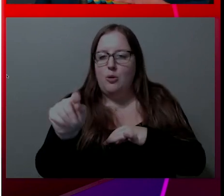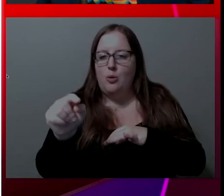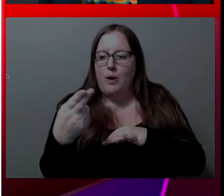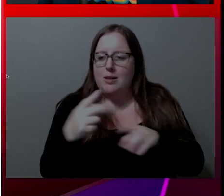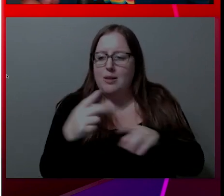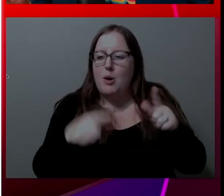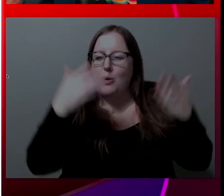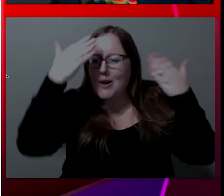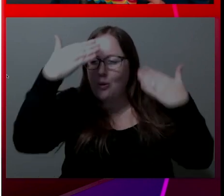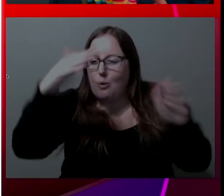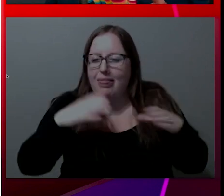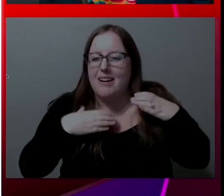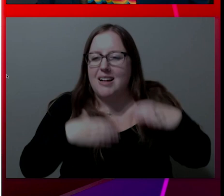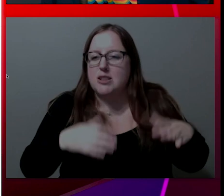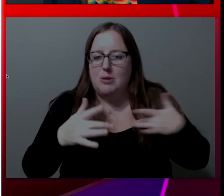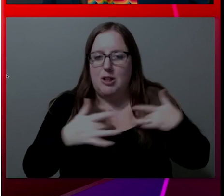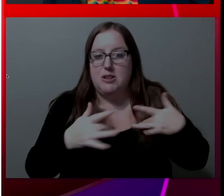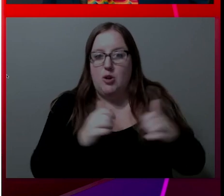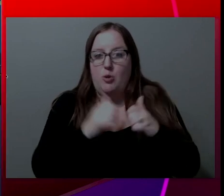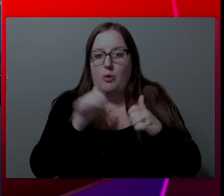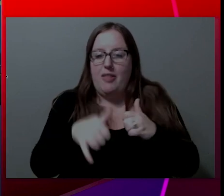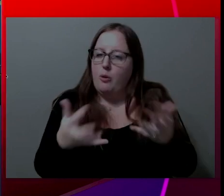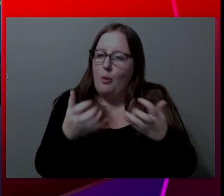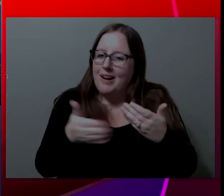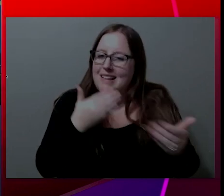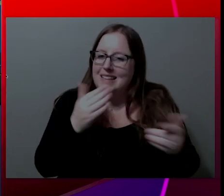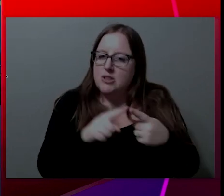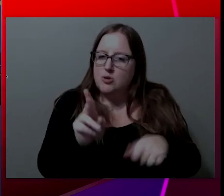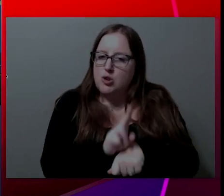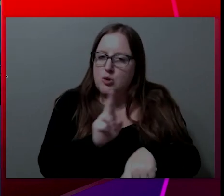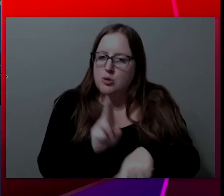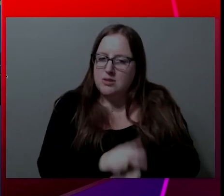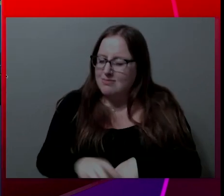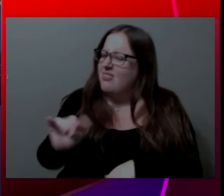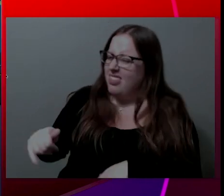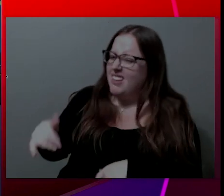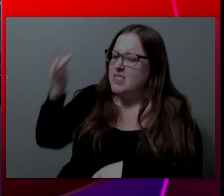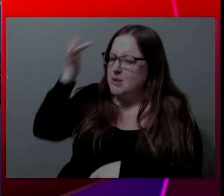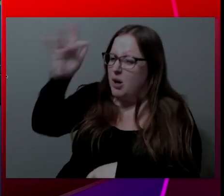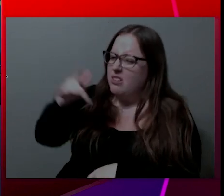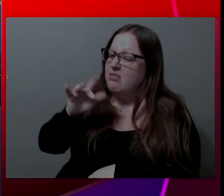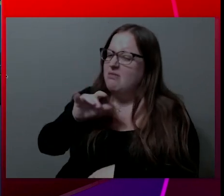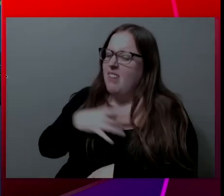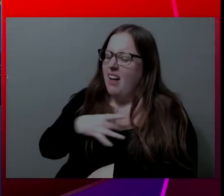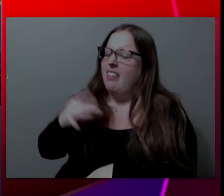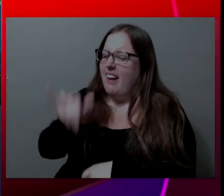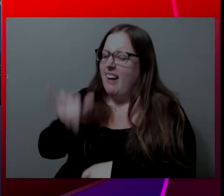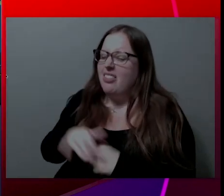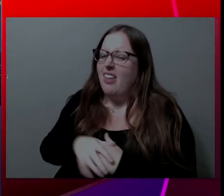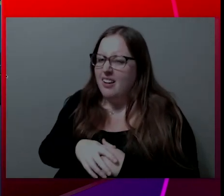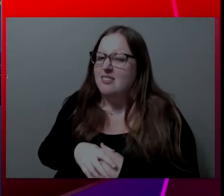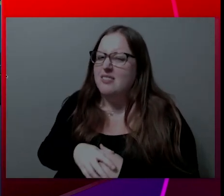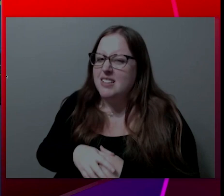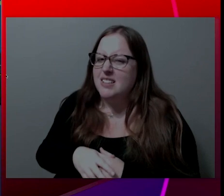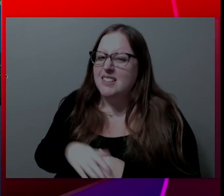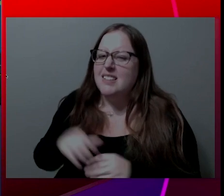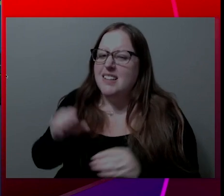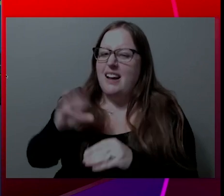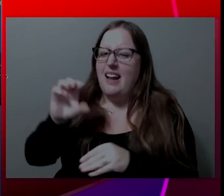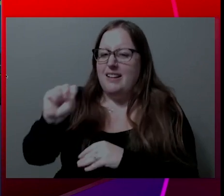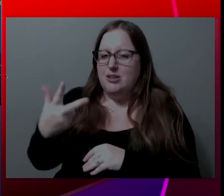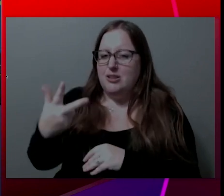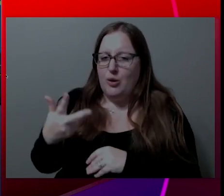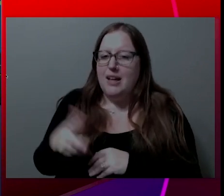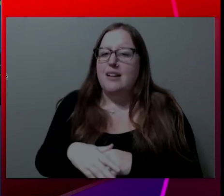stuff because we want to make it easy to use. That's a smart optimization. I like that. Yeah, cache as much data there in S3 as your object